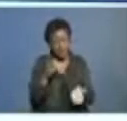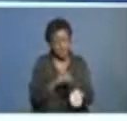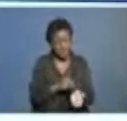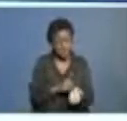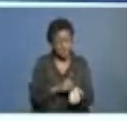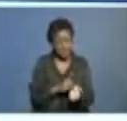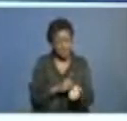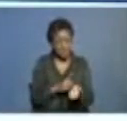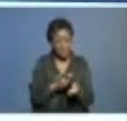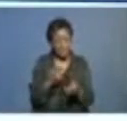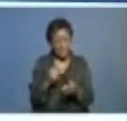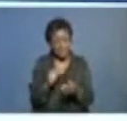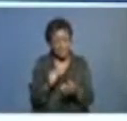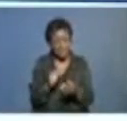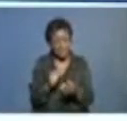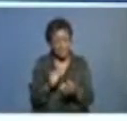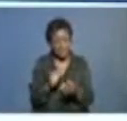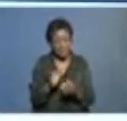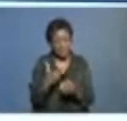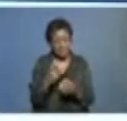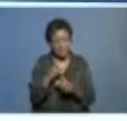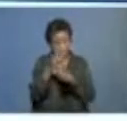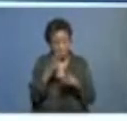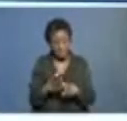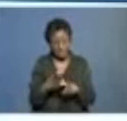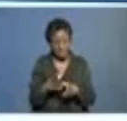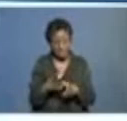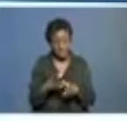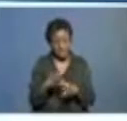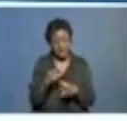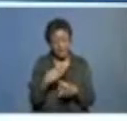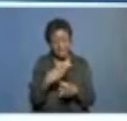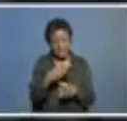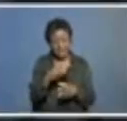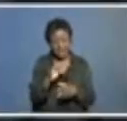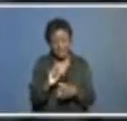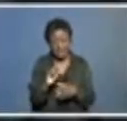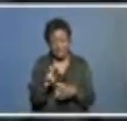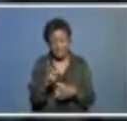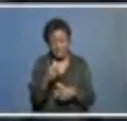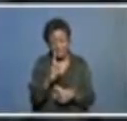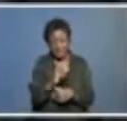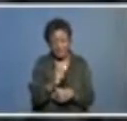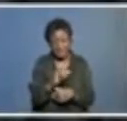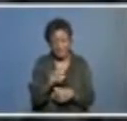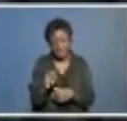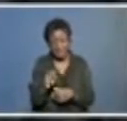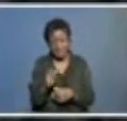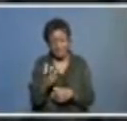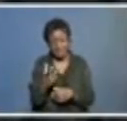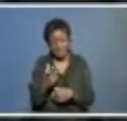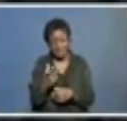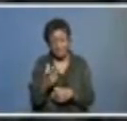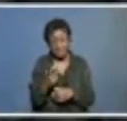and Infectious Disease Program, Dr. Nakia Forbes, explains. Any practitioner, a general practitioner,